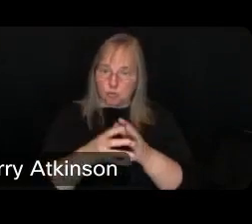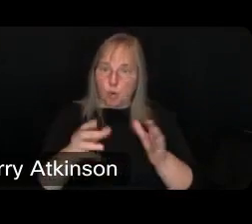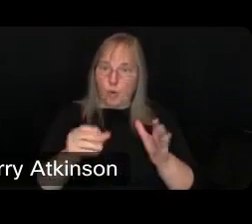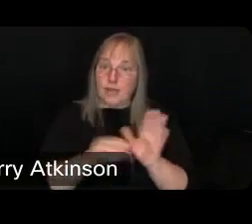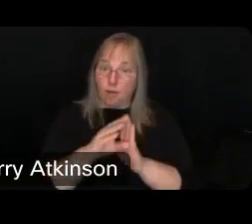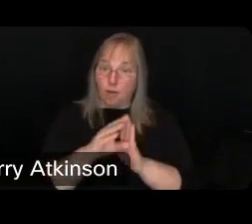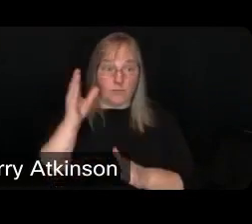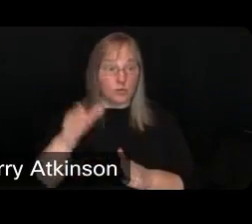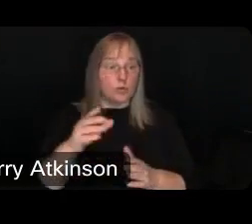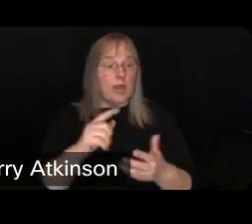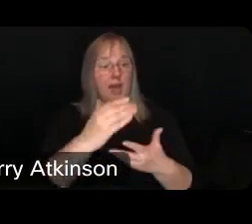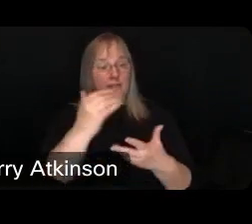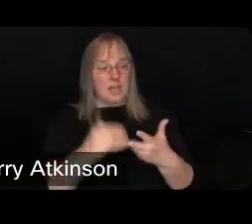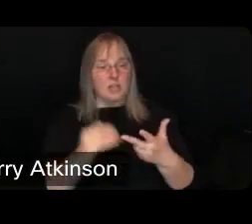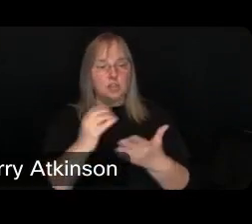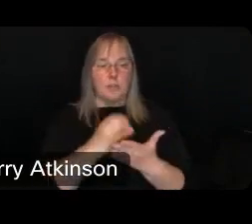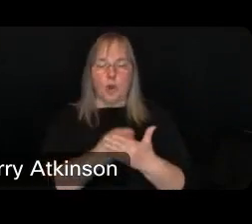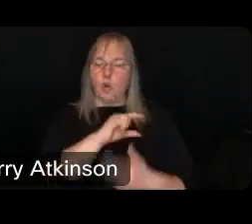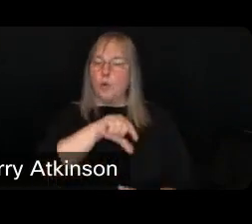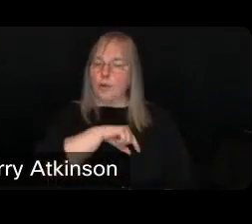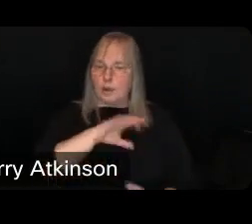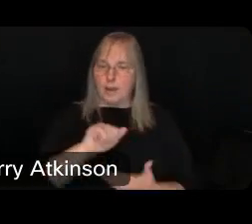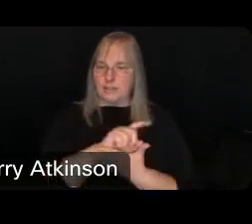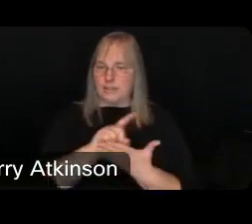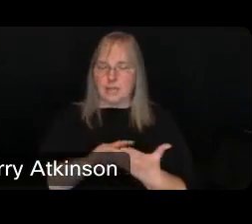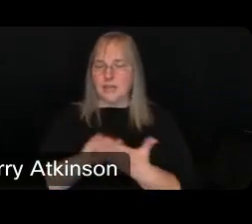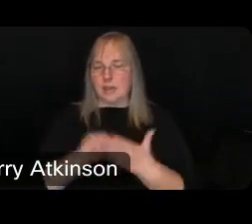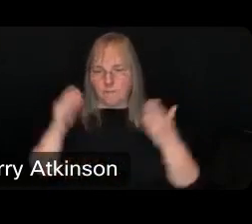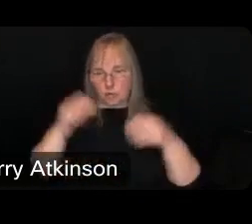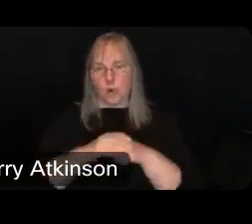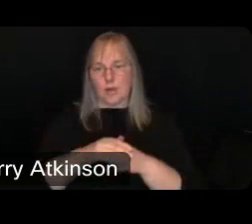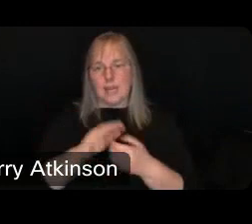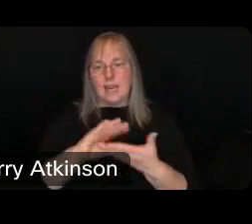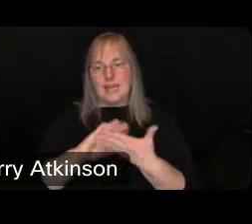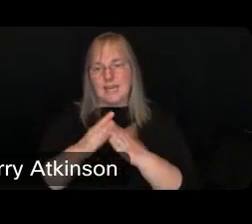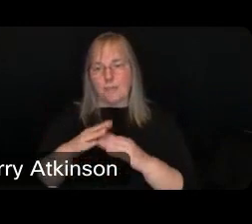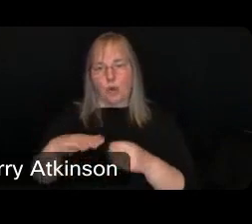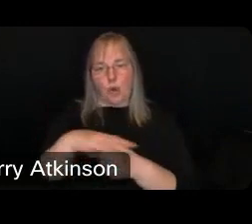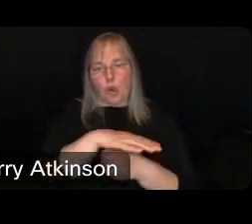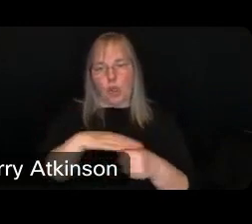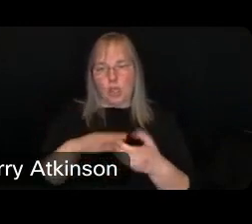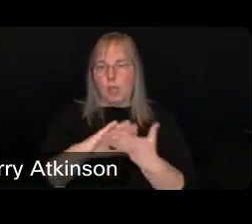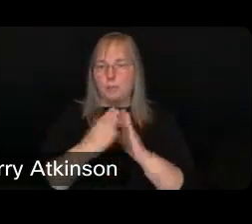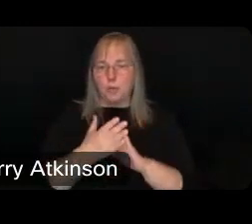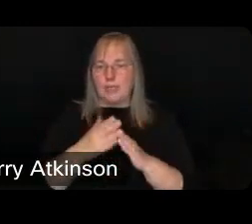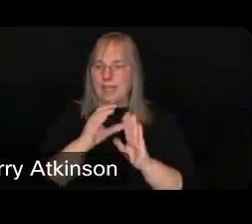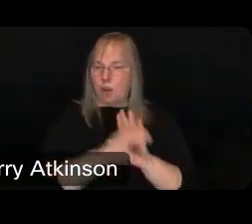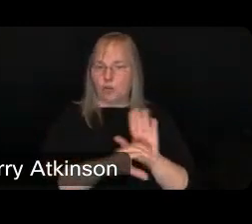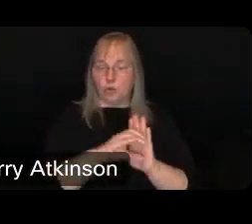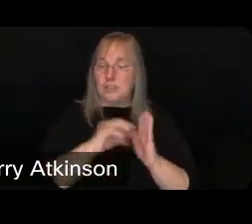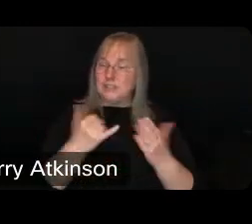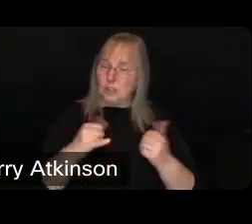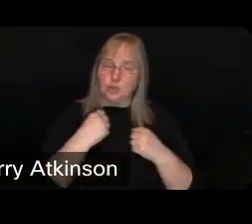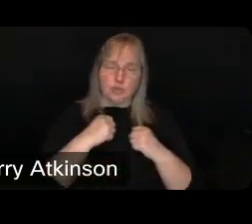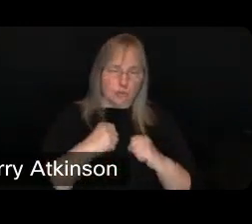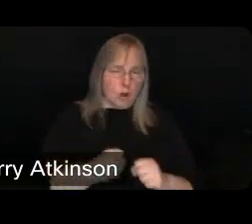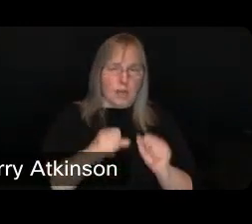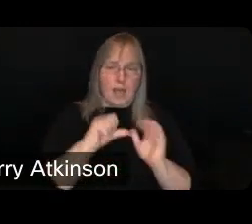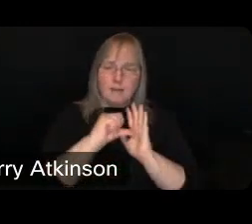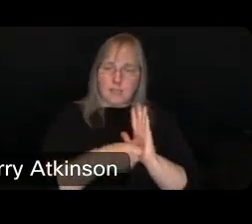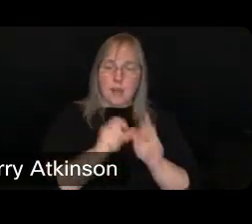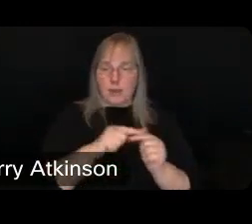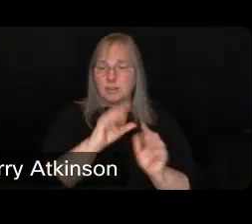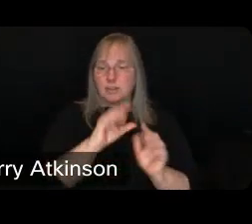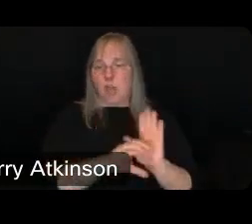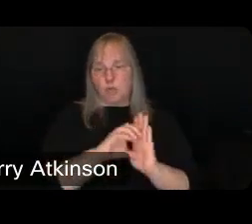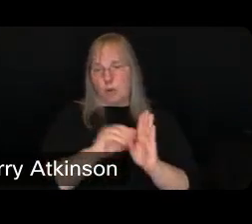really focuses on neighborhood community character. So there's still a strong emphasis in this chapter about the character of future development.